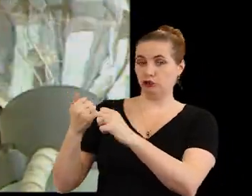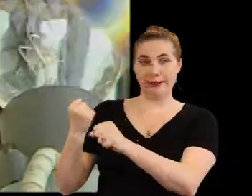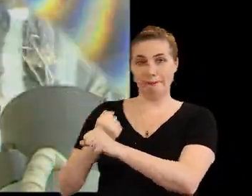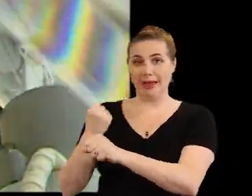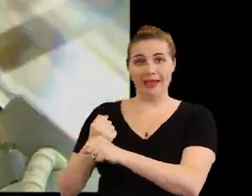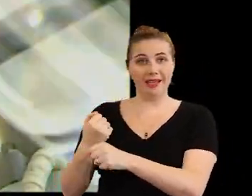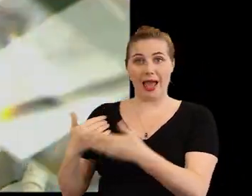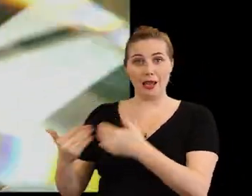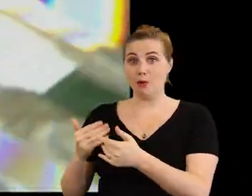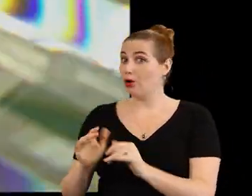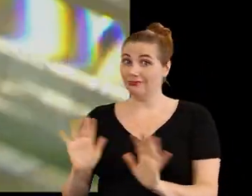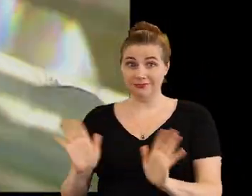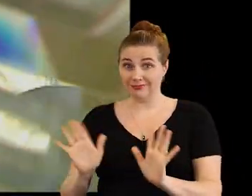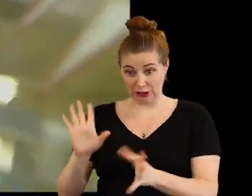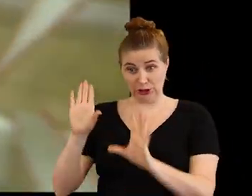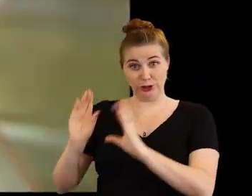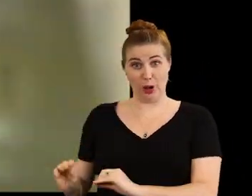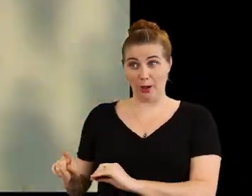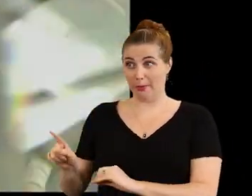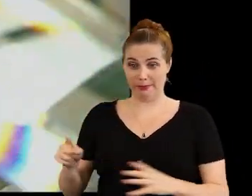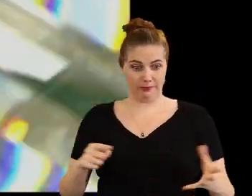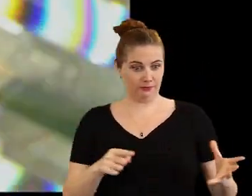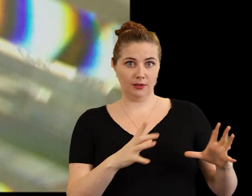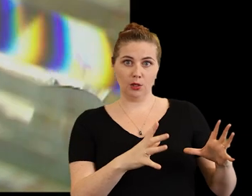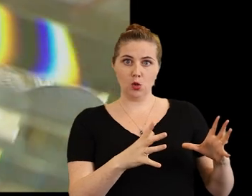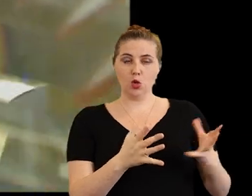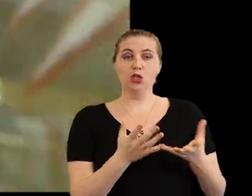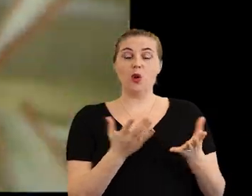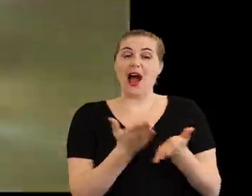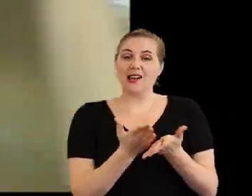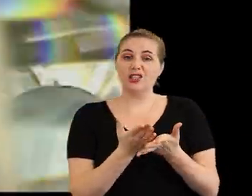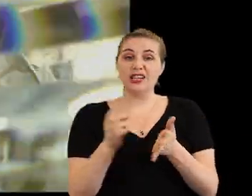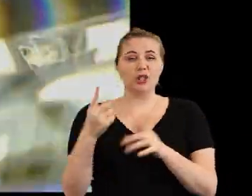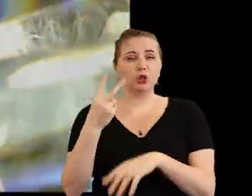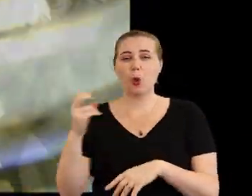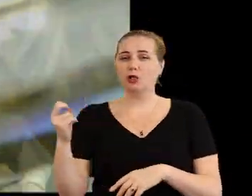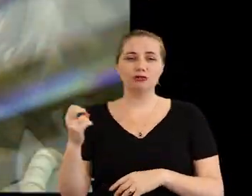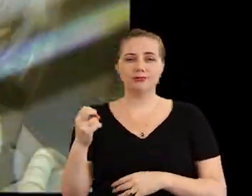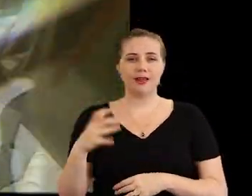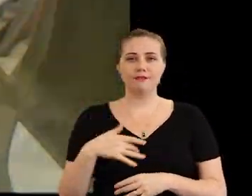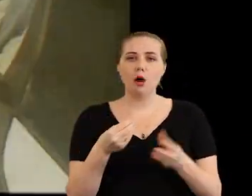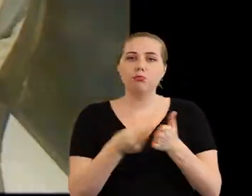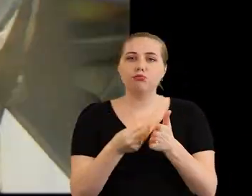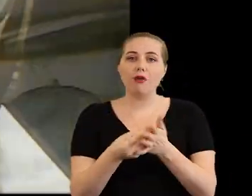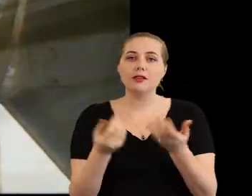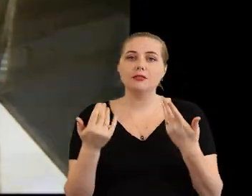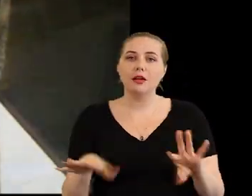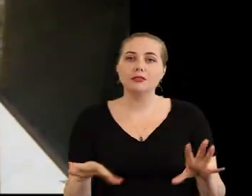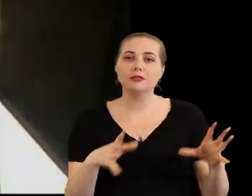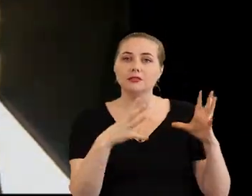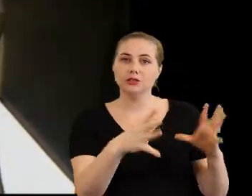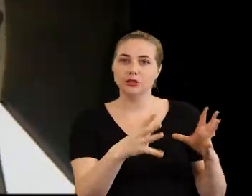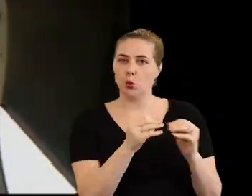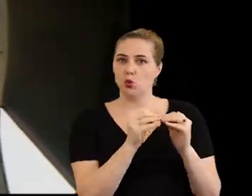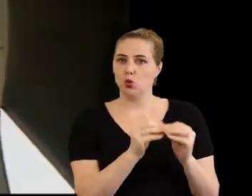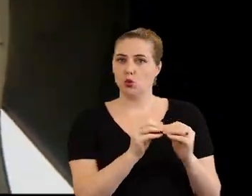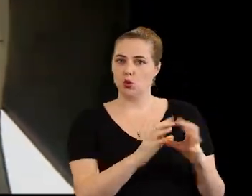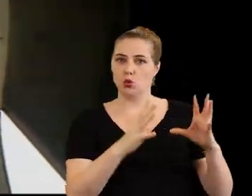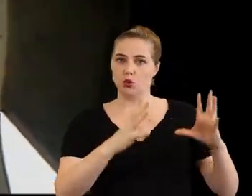important for you to note that these lamps, projector lamps, are no longer manufactured. So in other words, they're